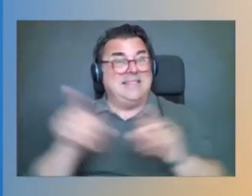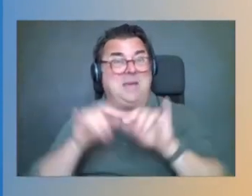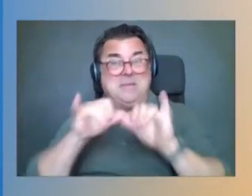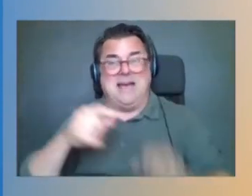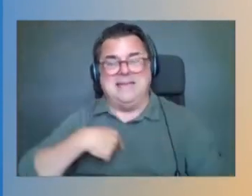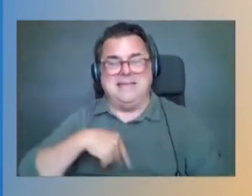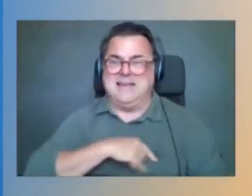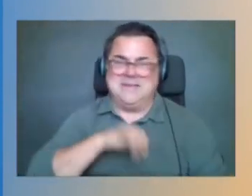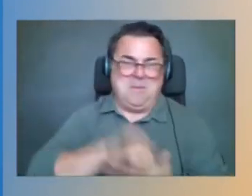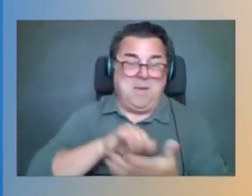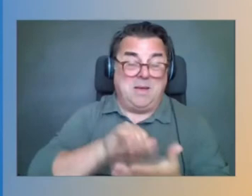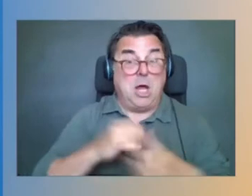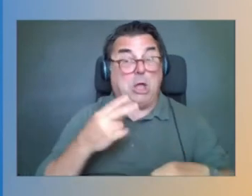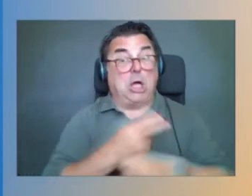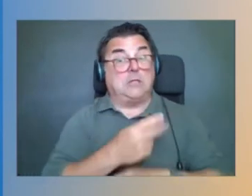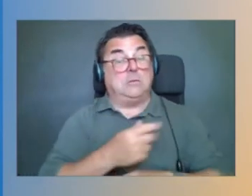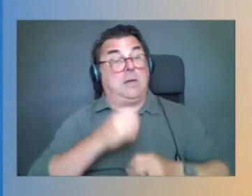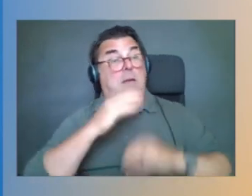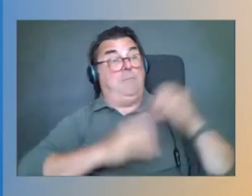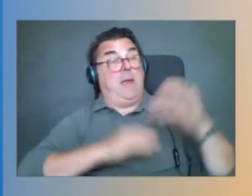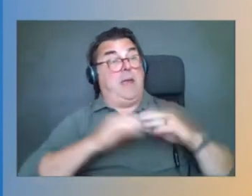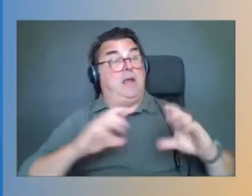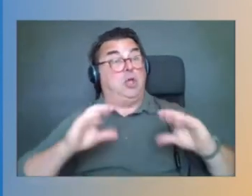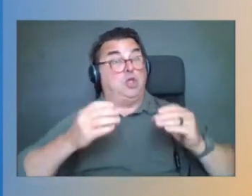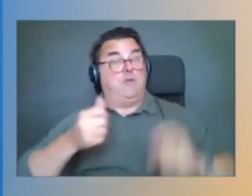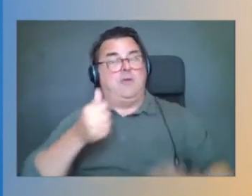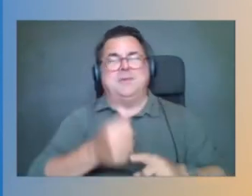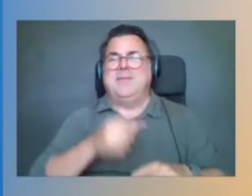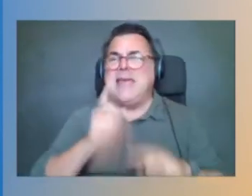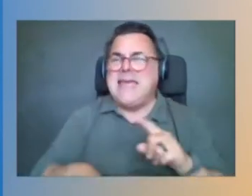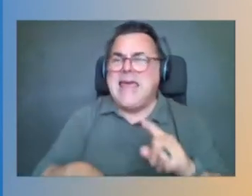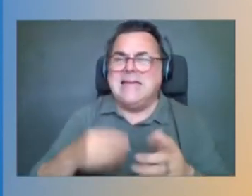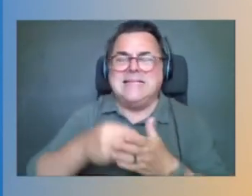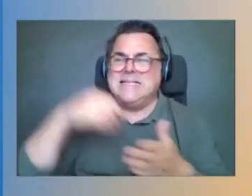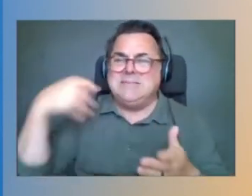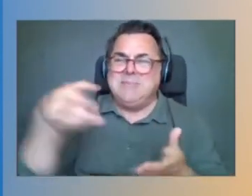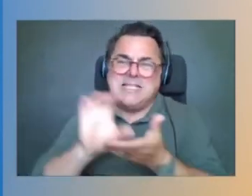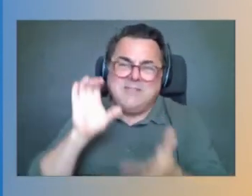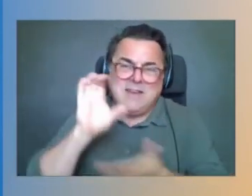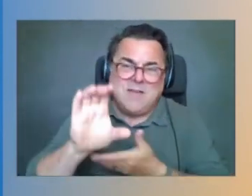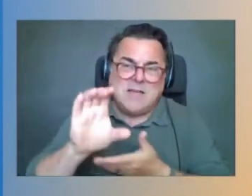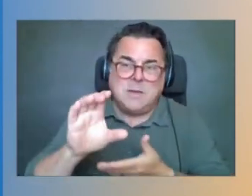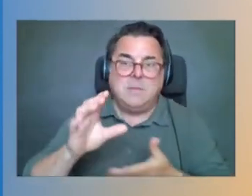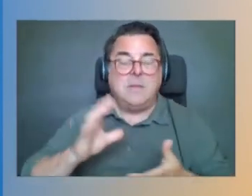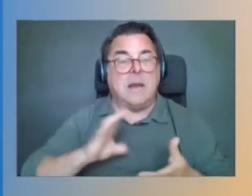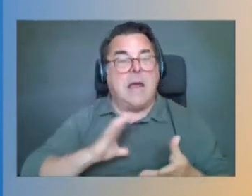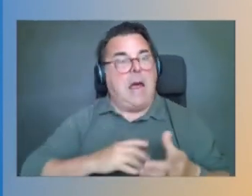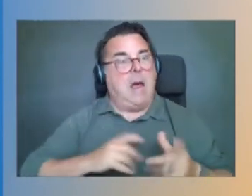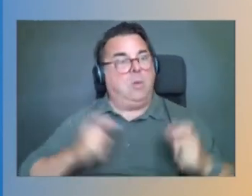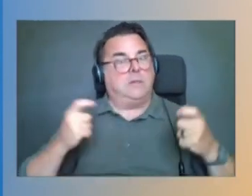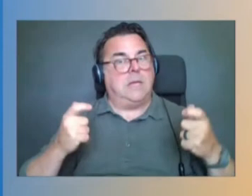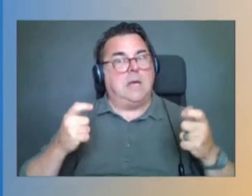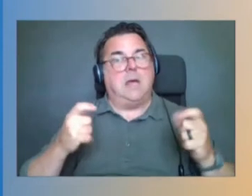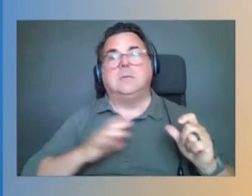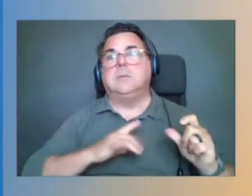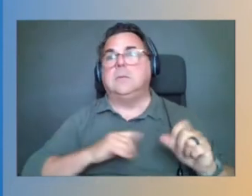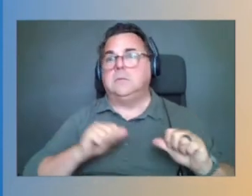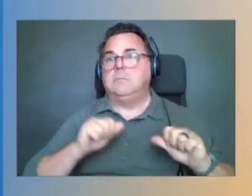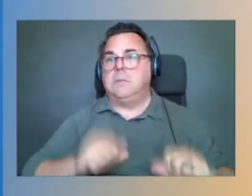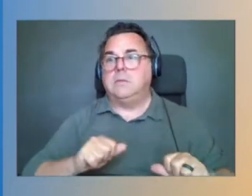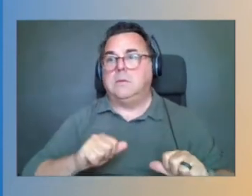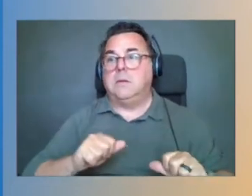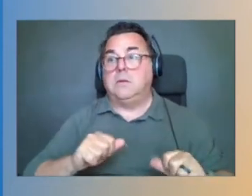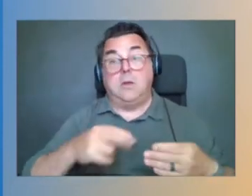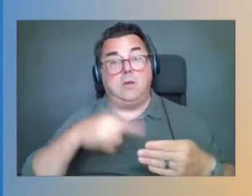able to build a server on their own because it's a massive investment. But our scale makes it possible, and I think the results speak for